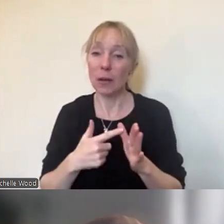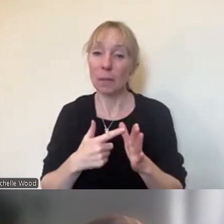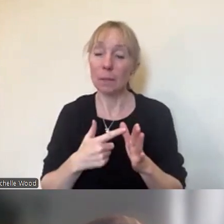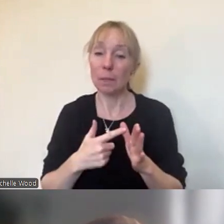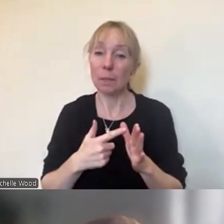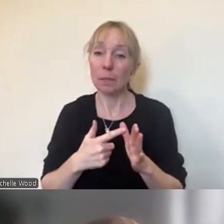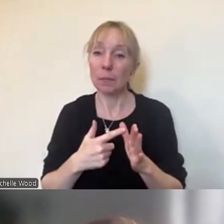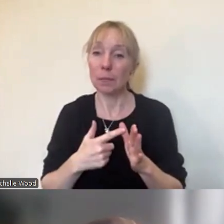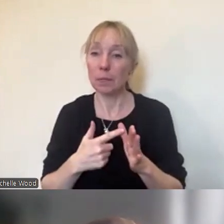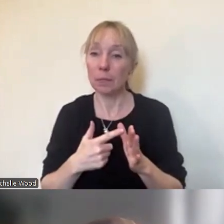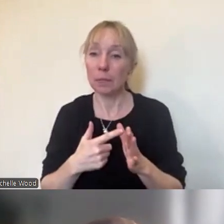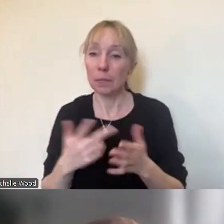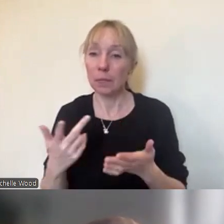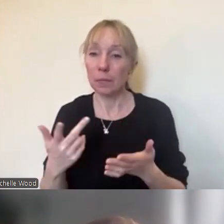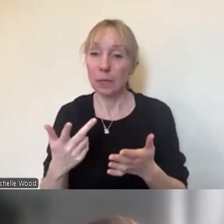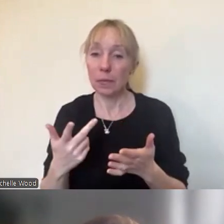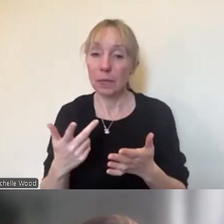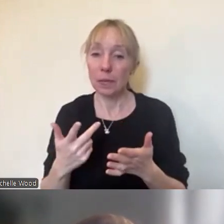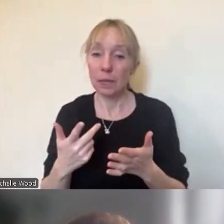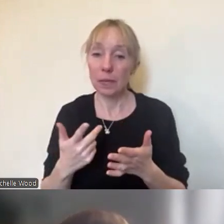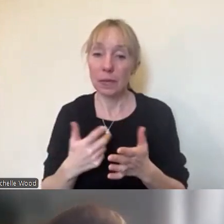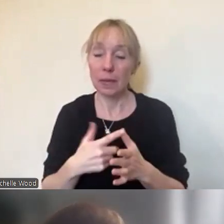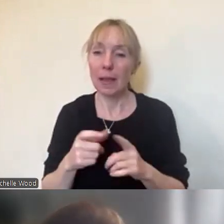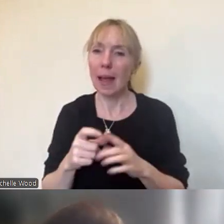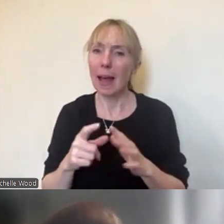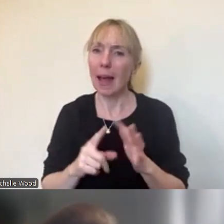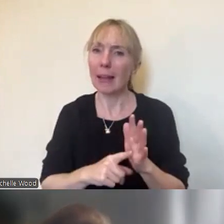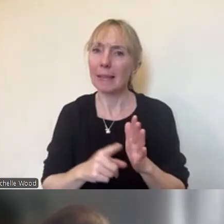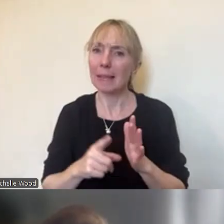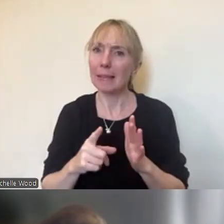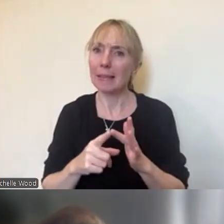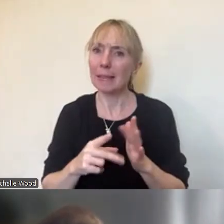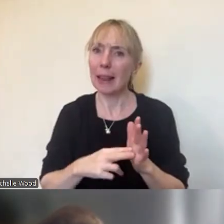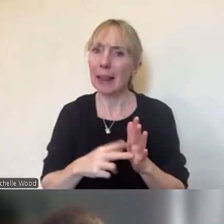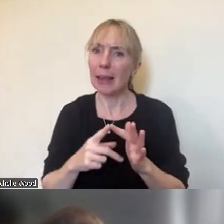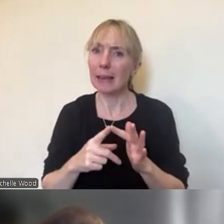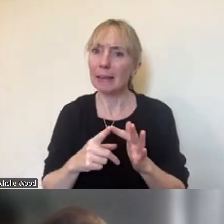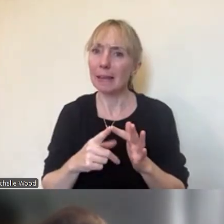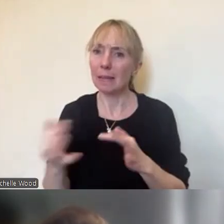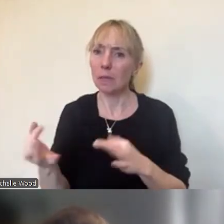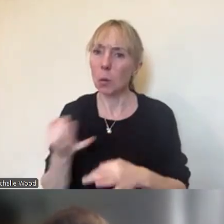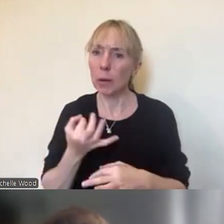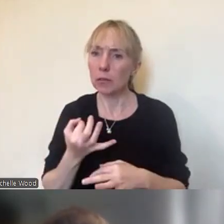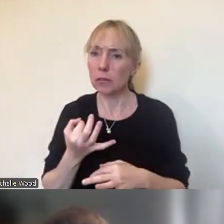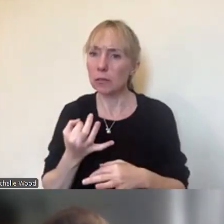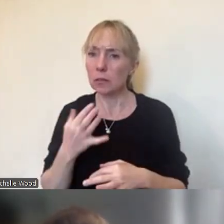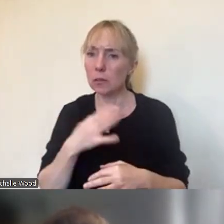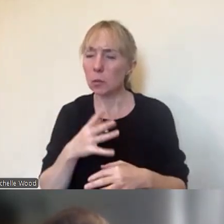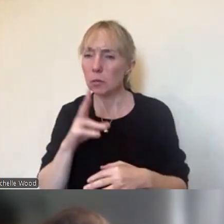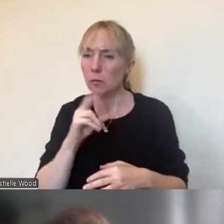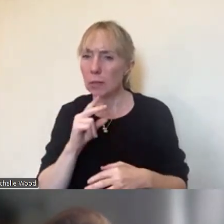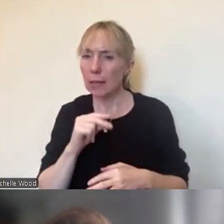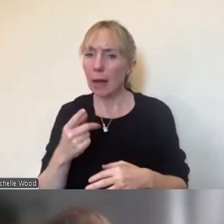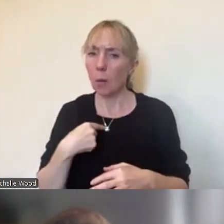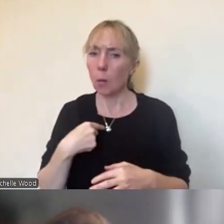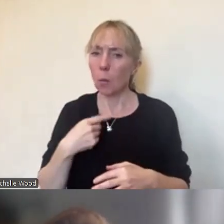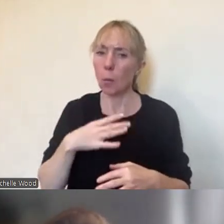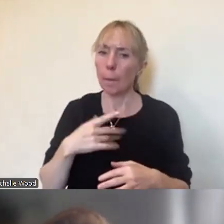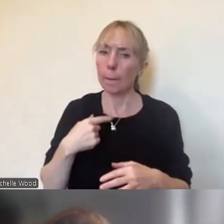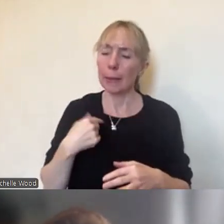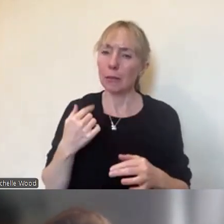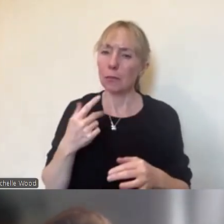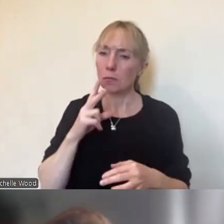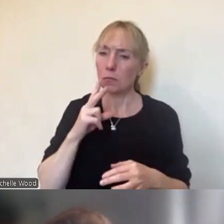Adeline had a question about the Art in Madness book. Adeline, I didn't know if you wanted to read that out or if you're happy for me to do